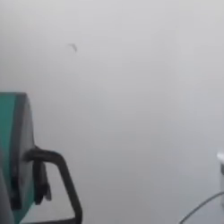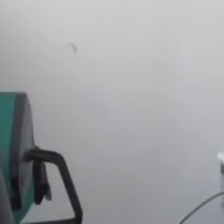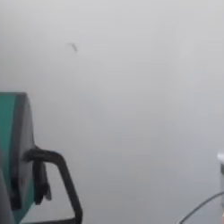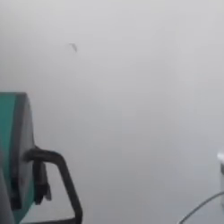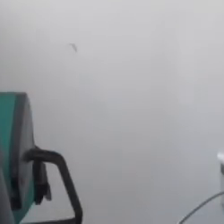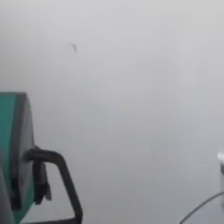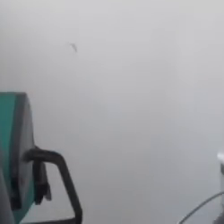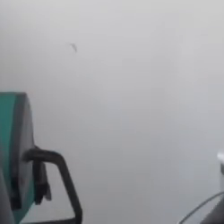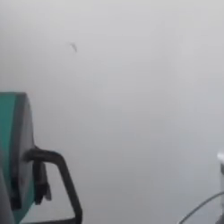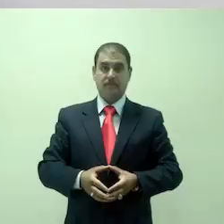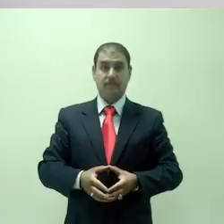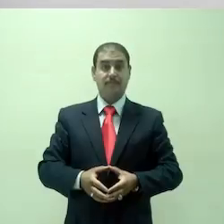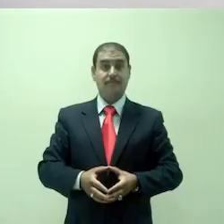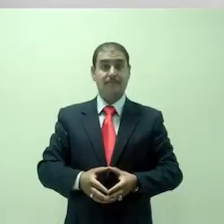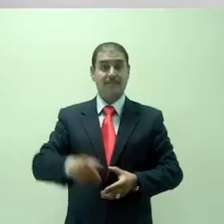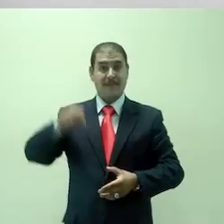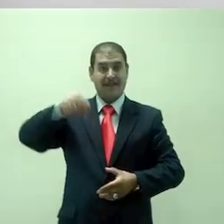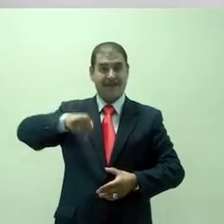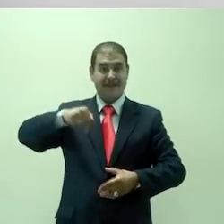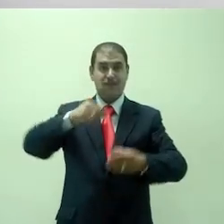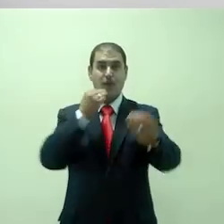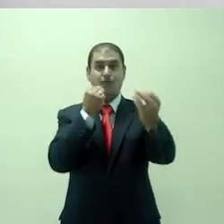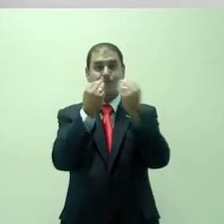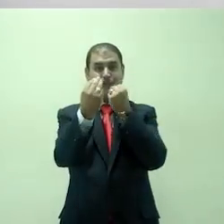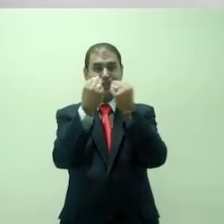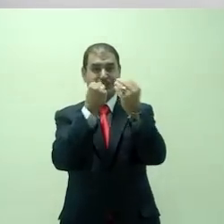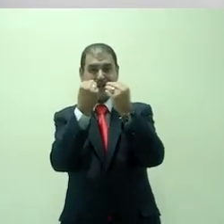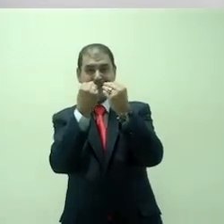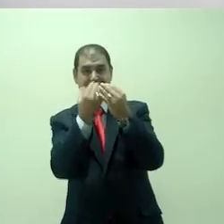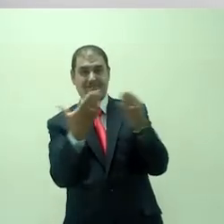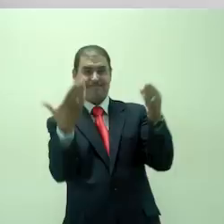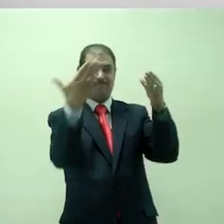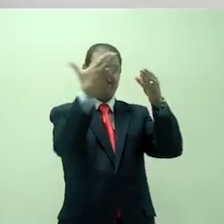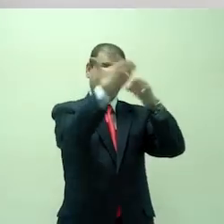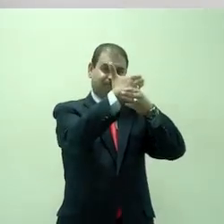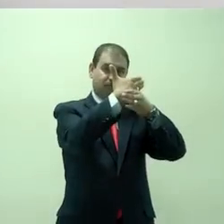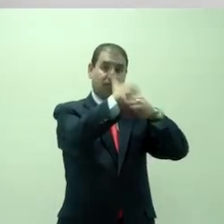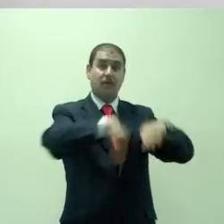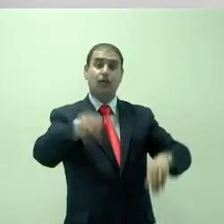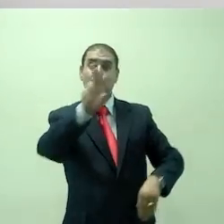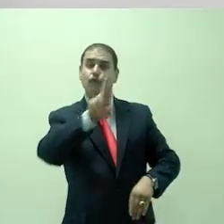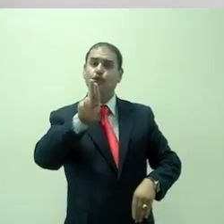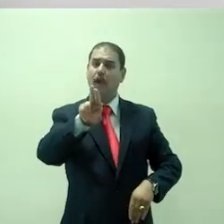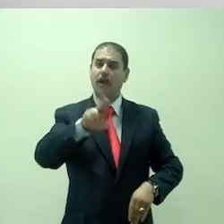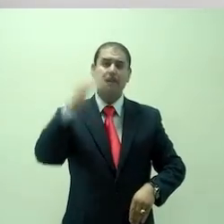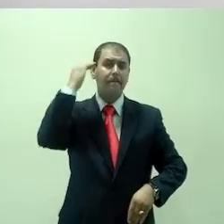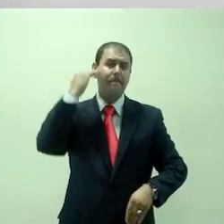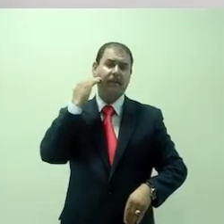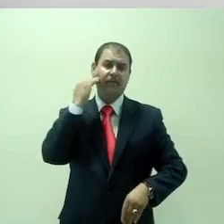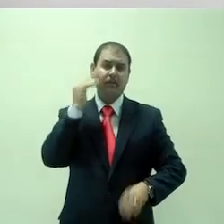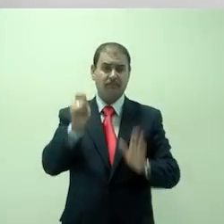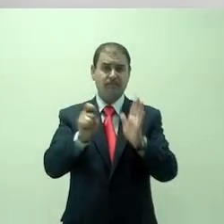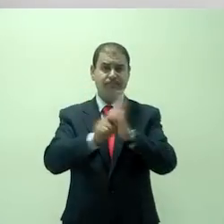scale. Mm-hmm. Do you think the MDGs drew enough attention to the persons with disabilities?